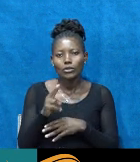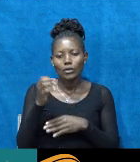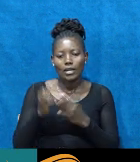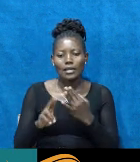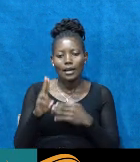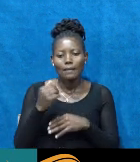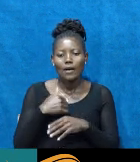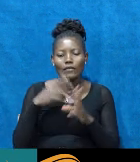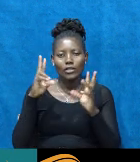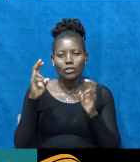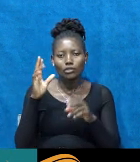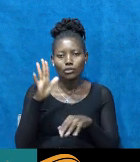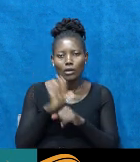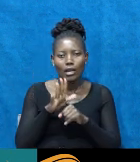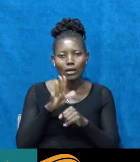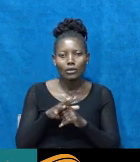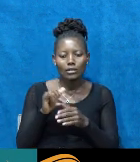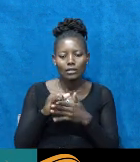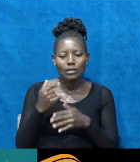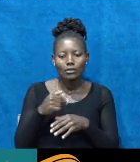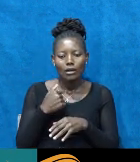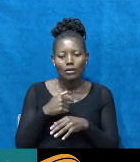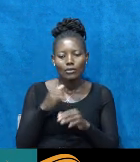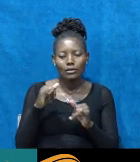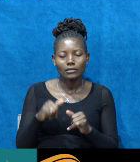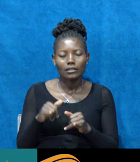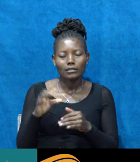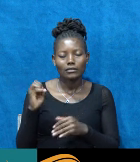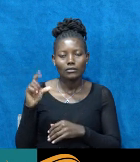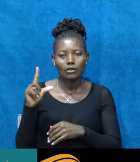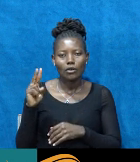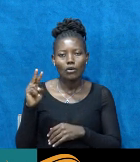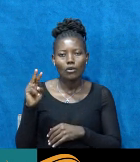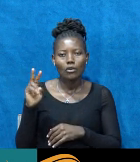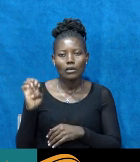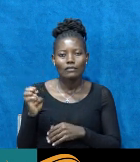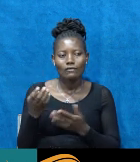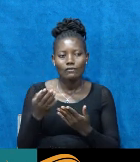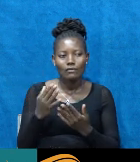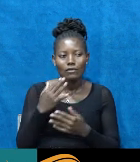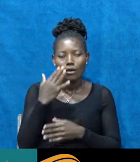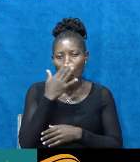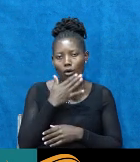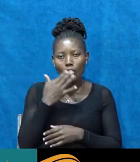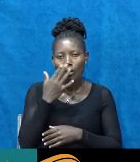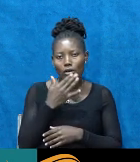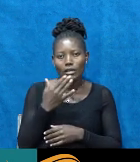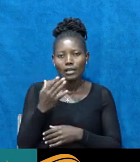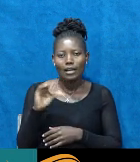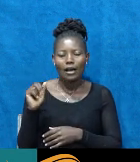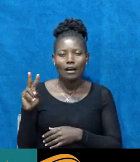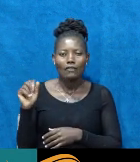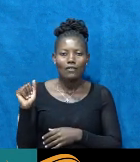oil. Beef tallow is also a good source of good fats. and would be able to also, when you're taking in your